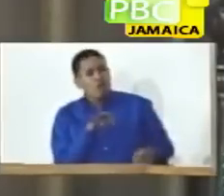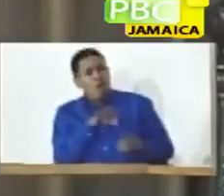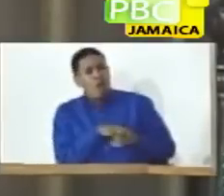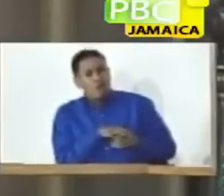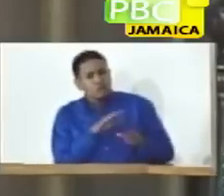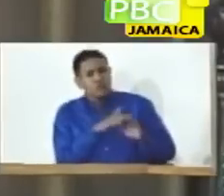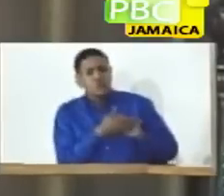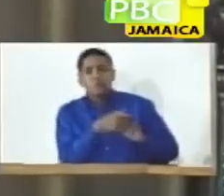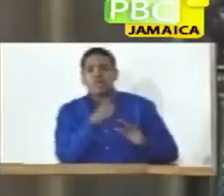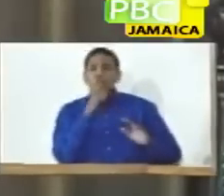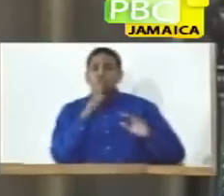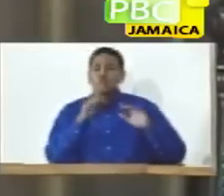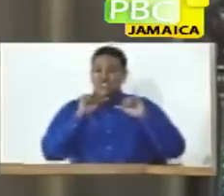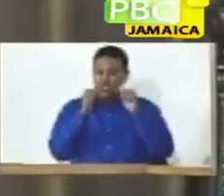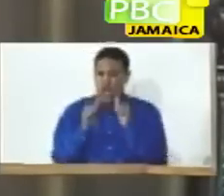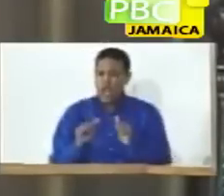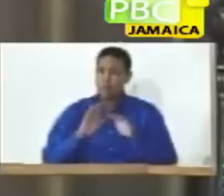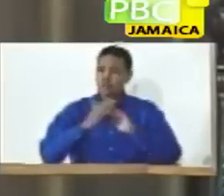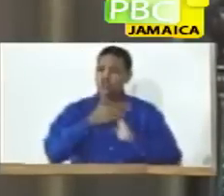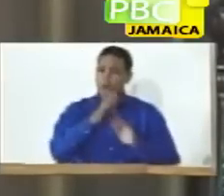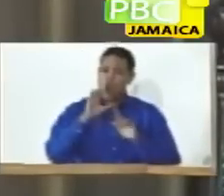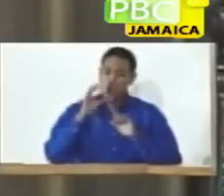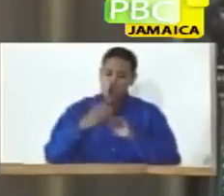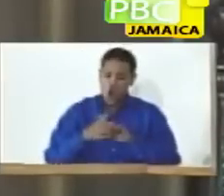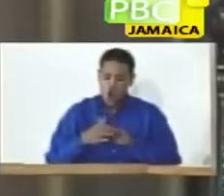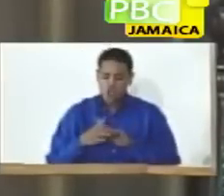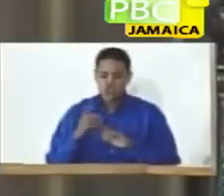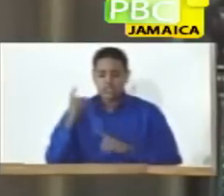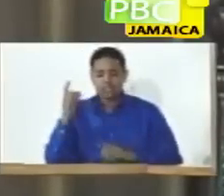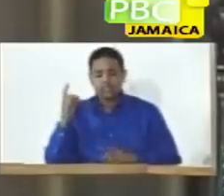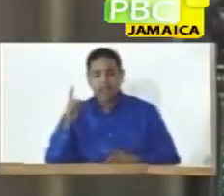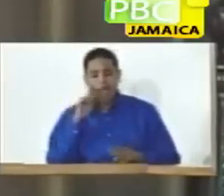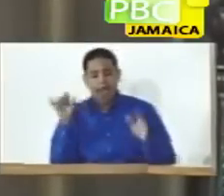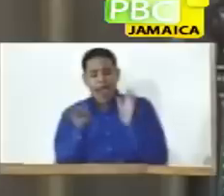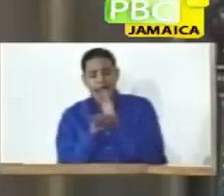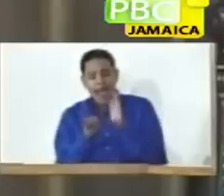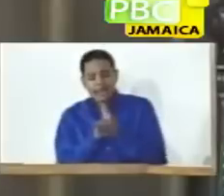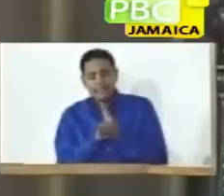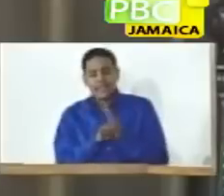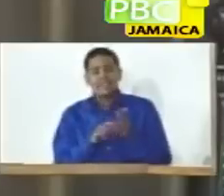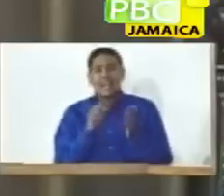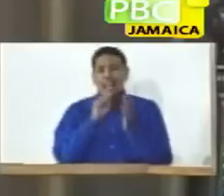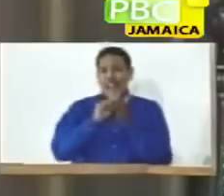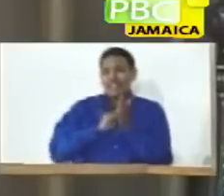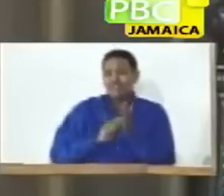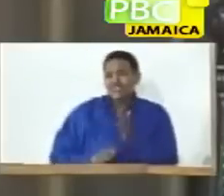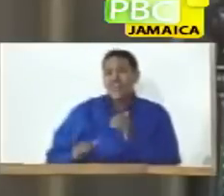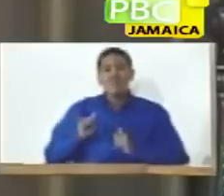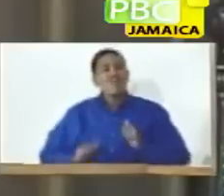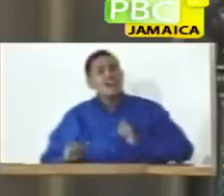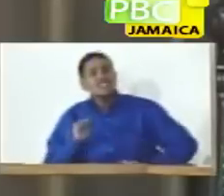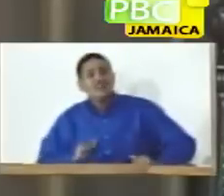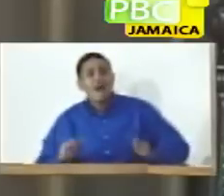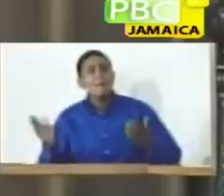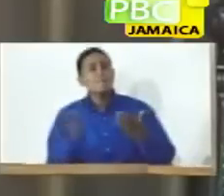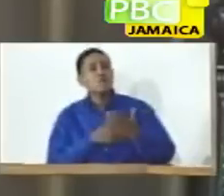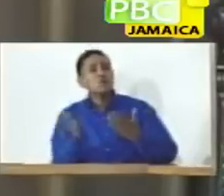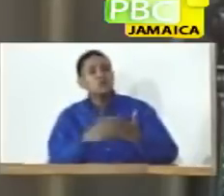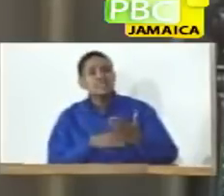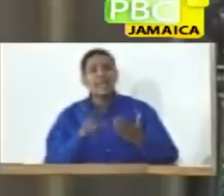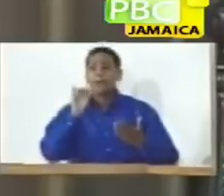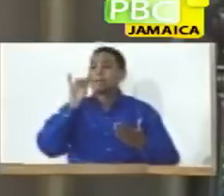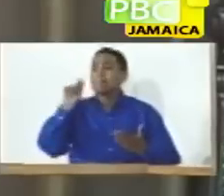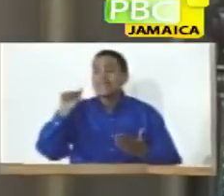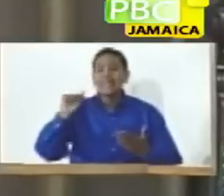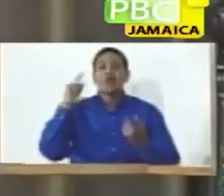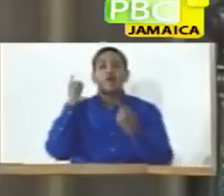to the shaping of the Jamaica culture, identity, literature, theater, music, media content,